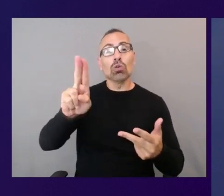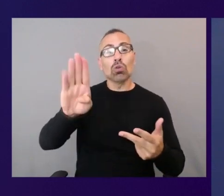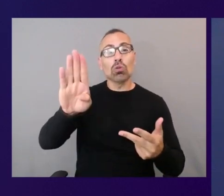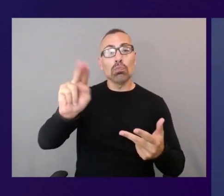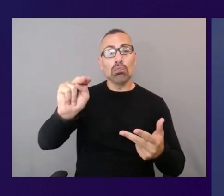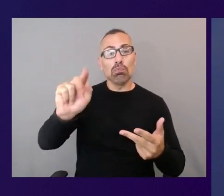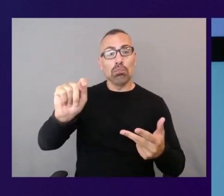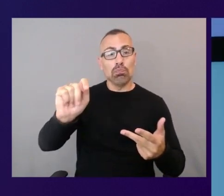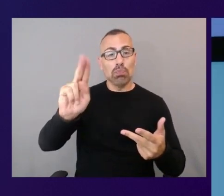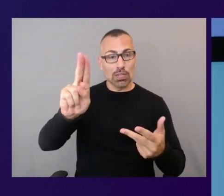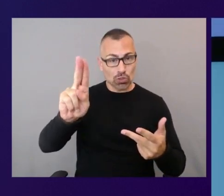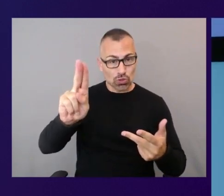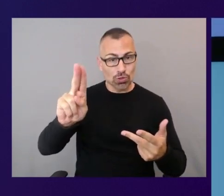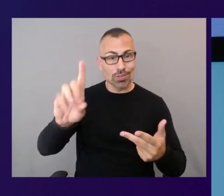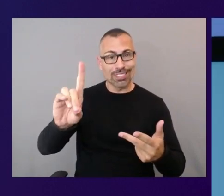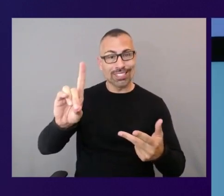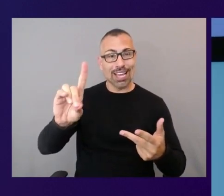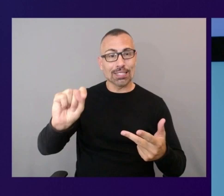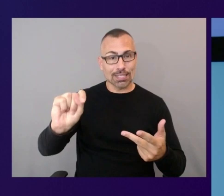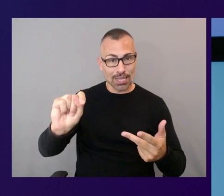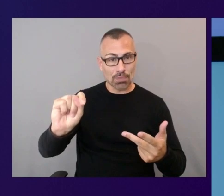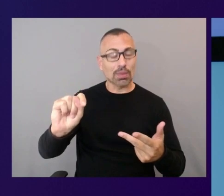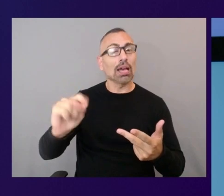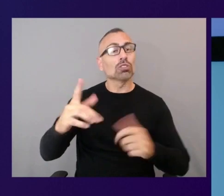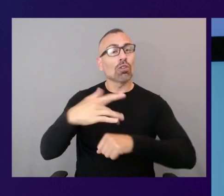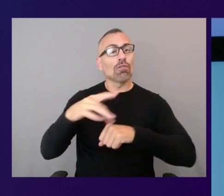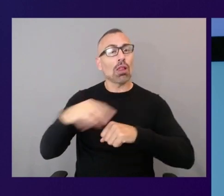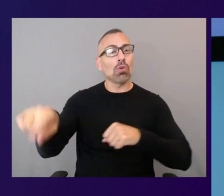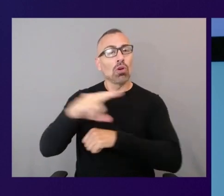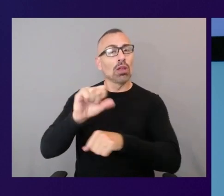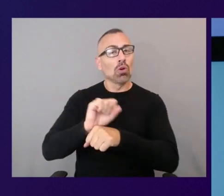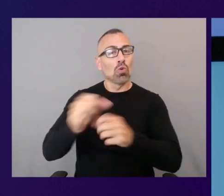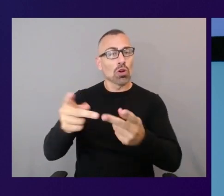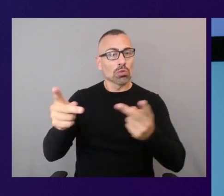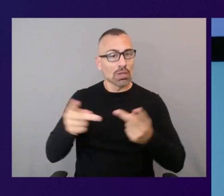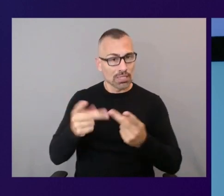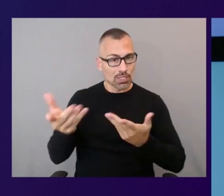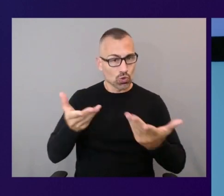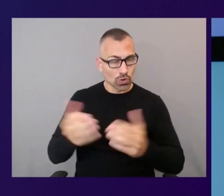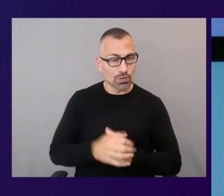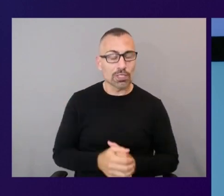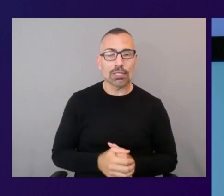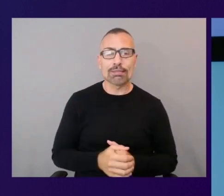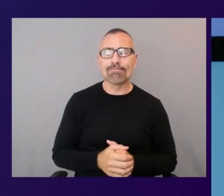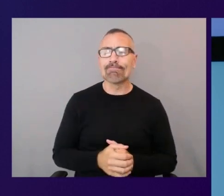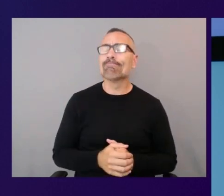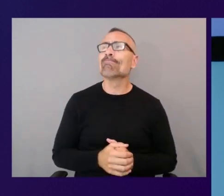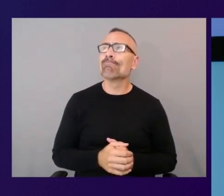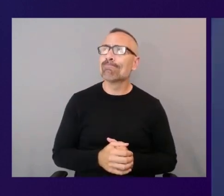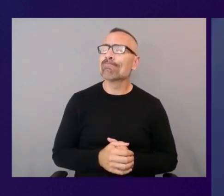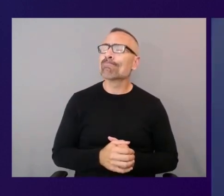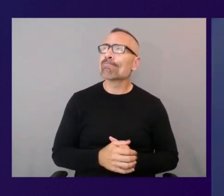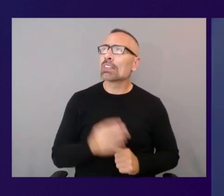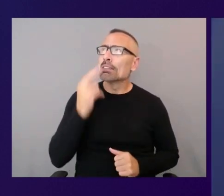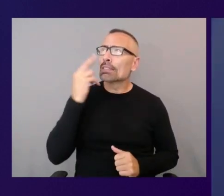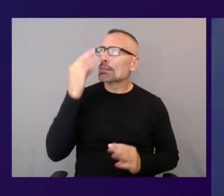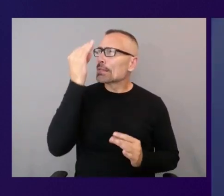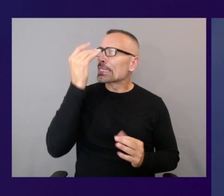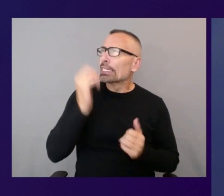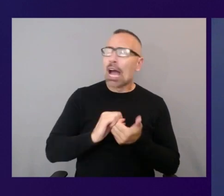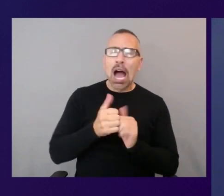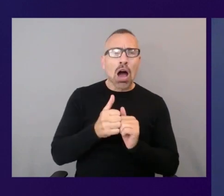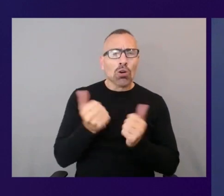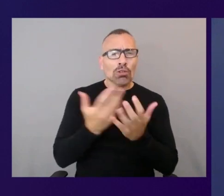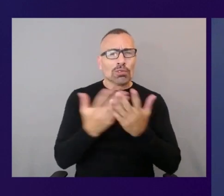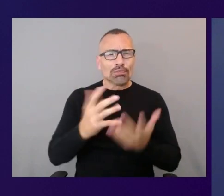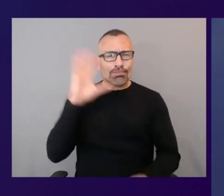Workspaces services. So what do we think? We think about how we're going to put all these things together, not just with collaborations,